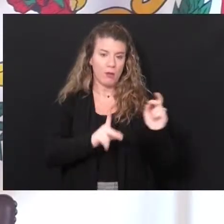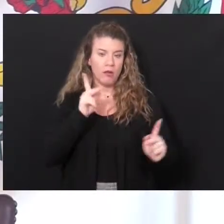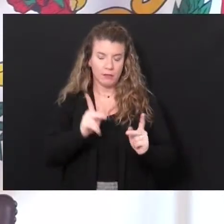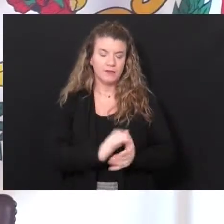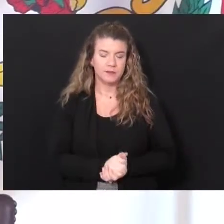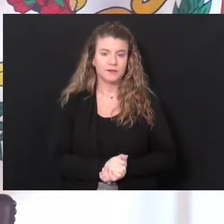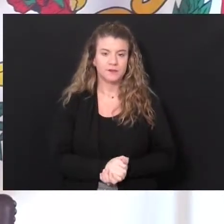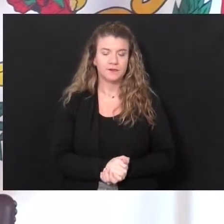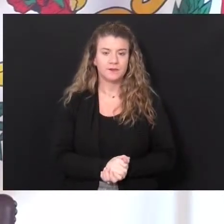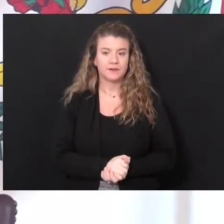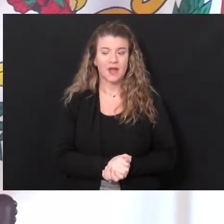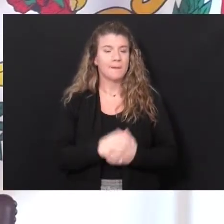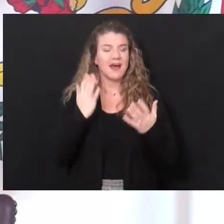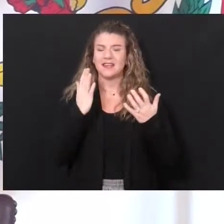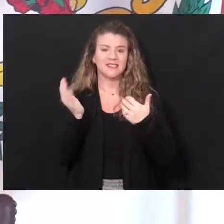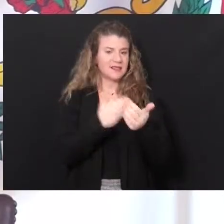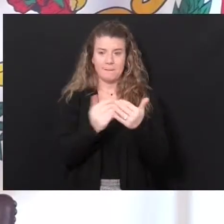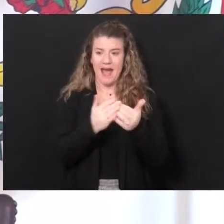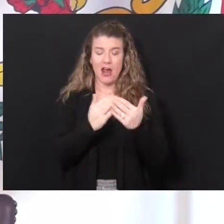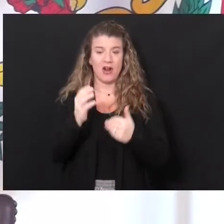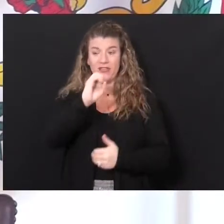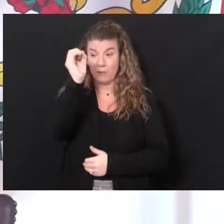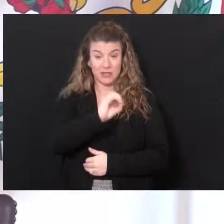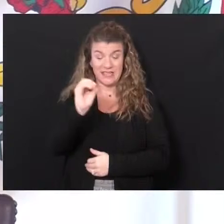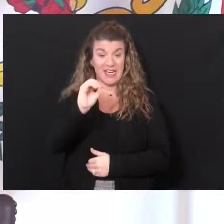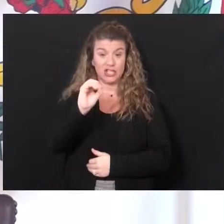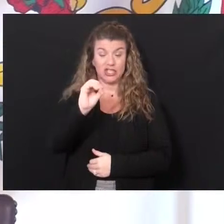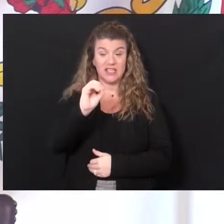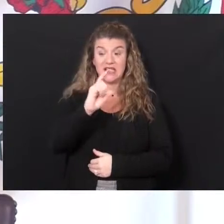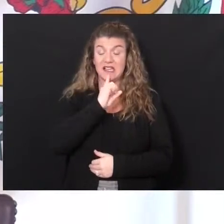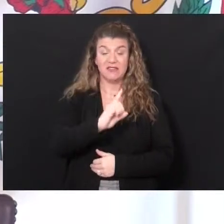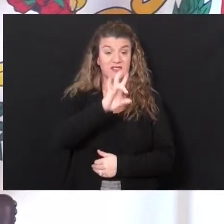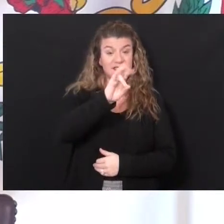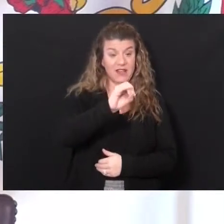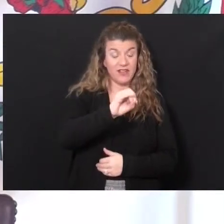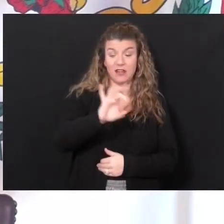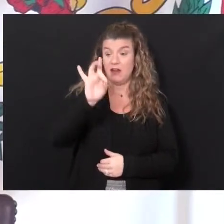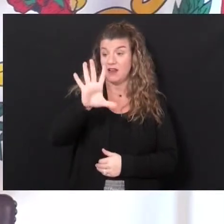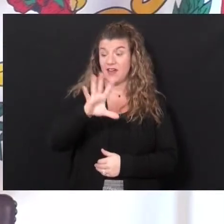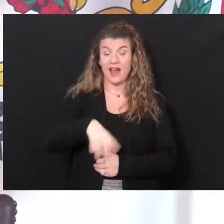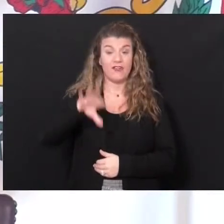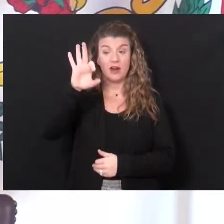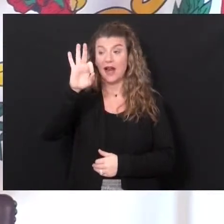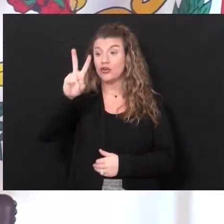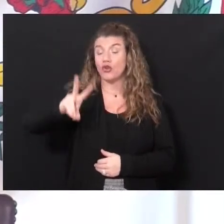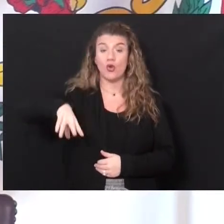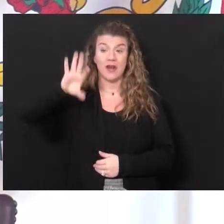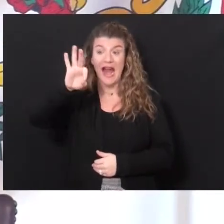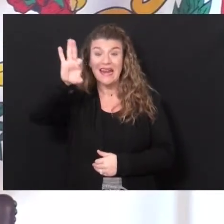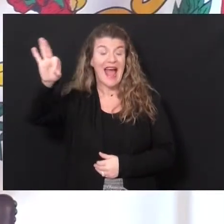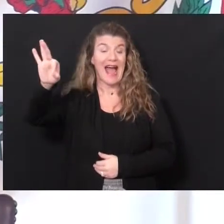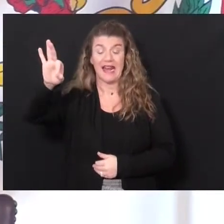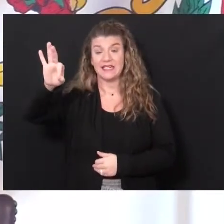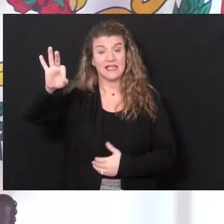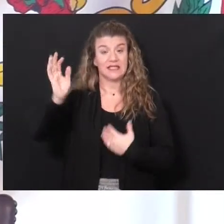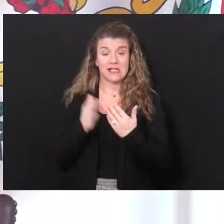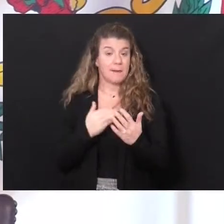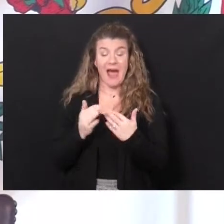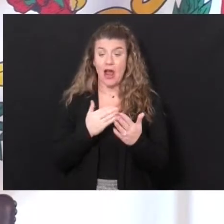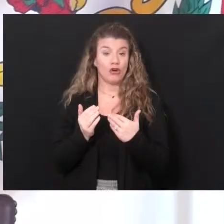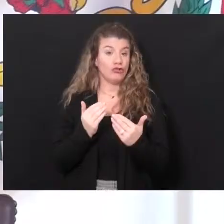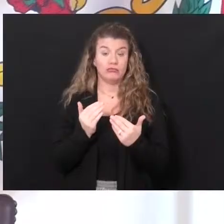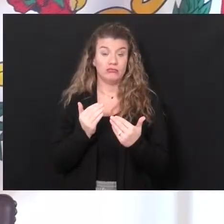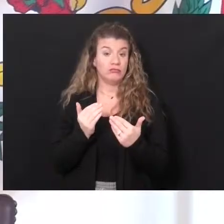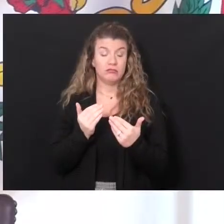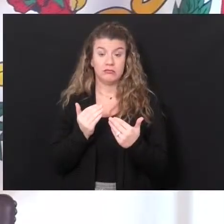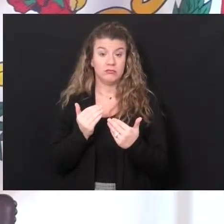but irregardless if the percentage is 70 or 85 or 92 or 99, you